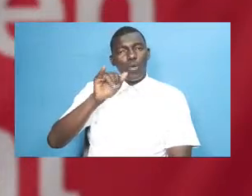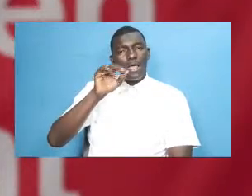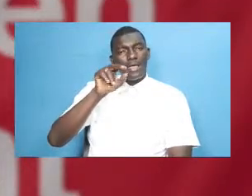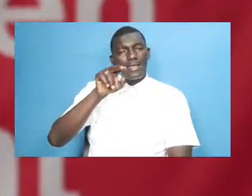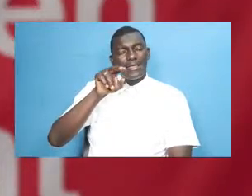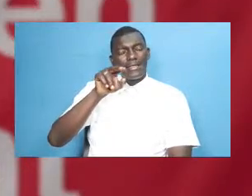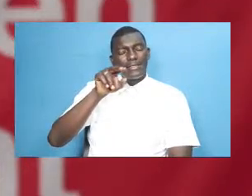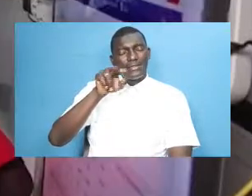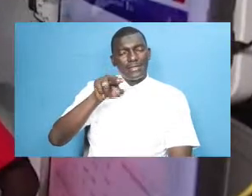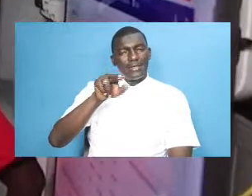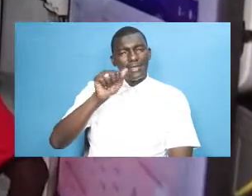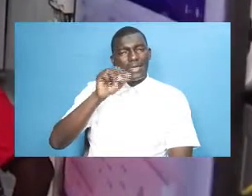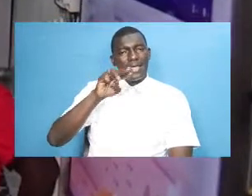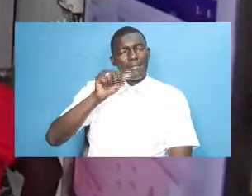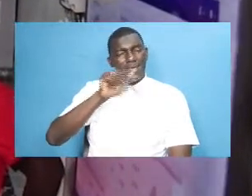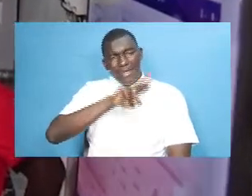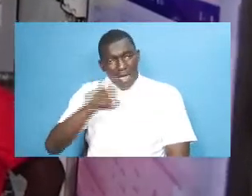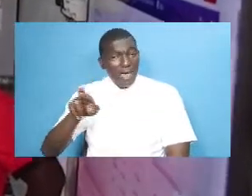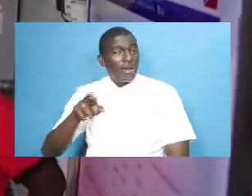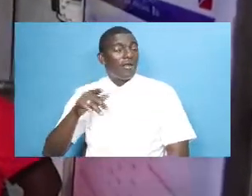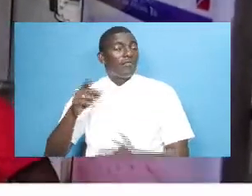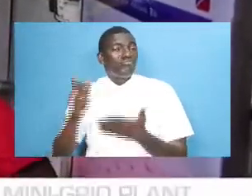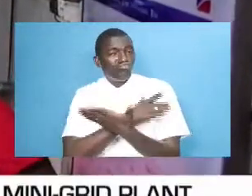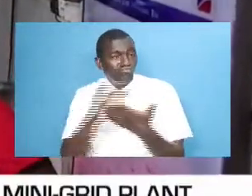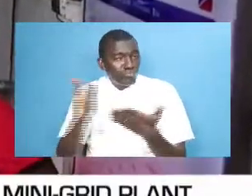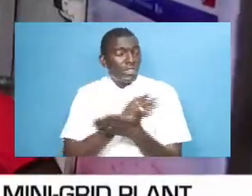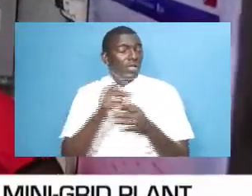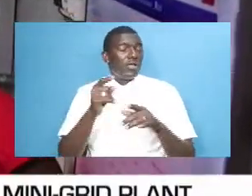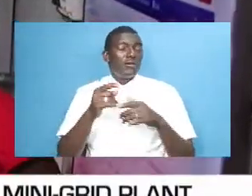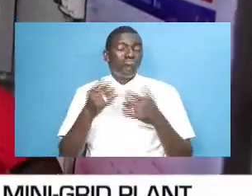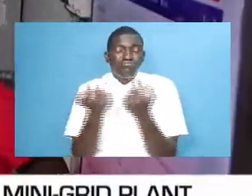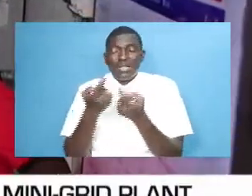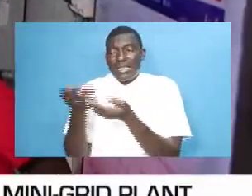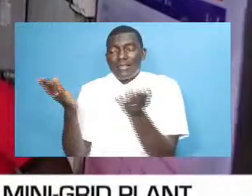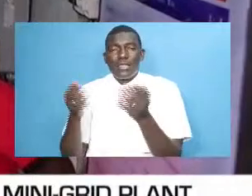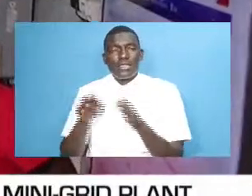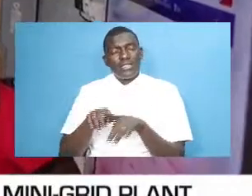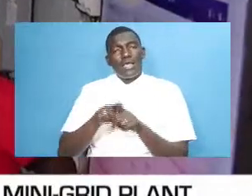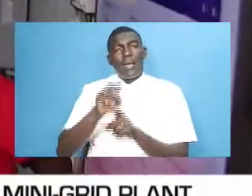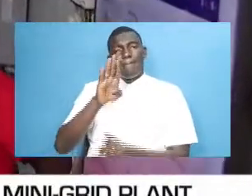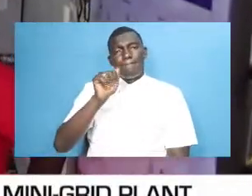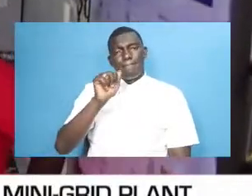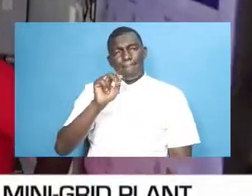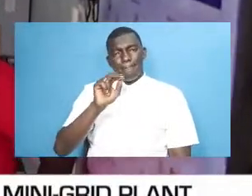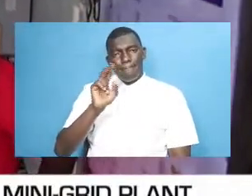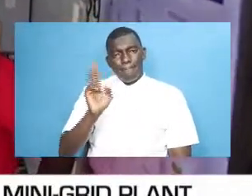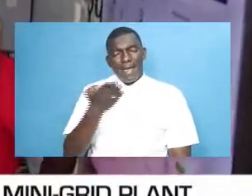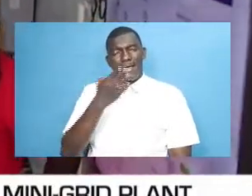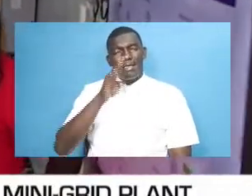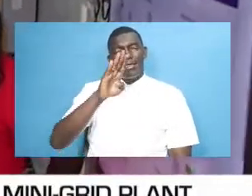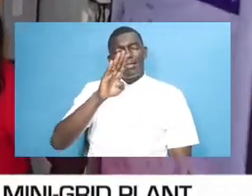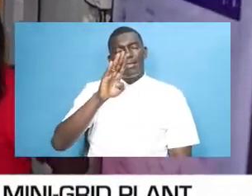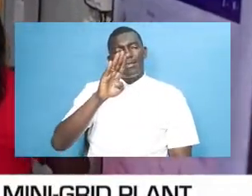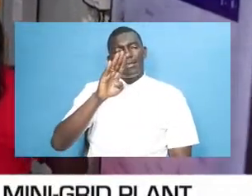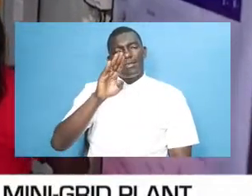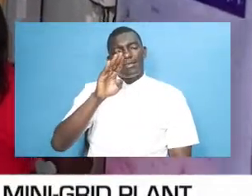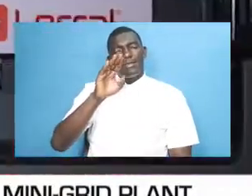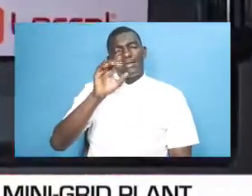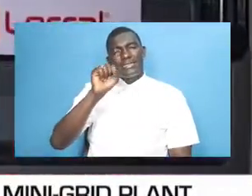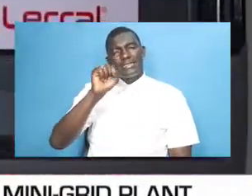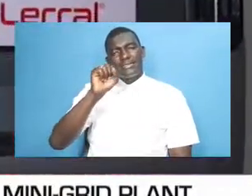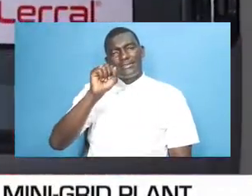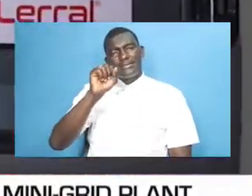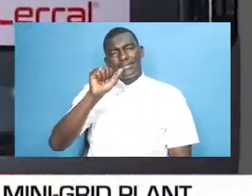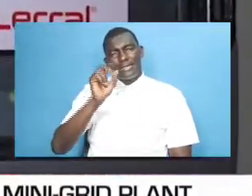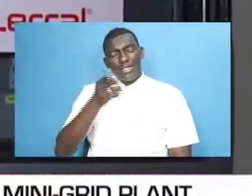consisting of a generation and distribution network. Basaho, the acting director of ECRI, said the awarding of the